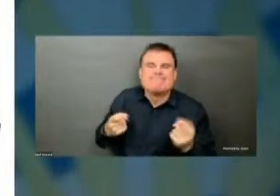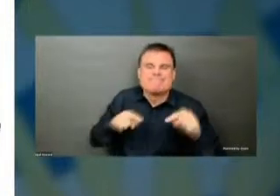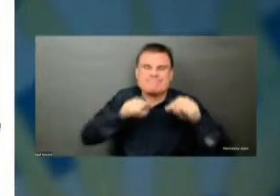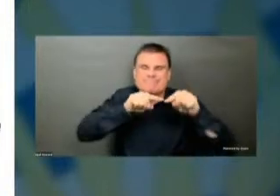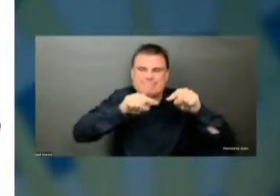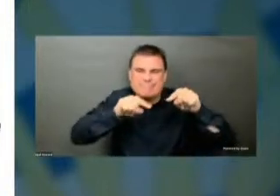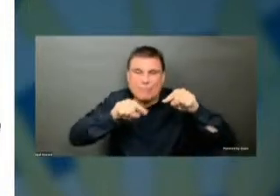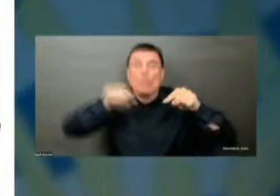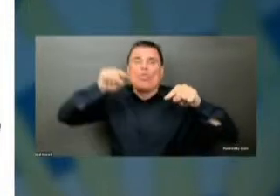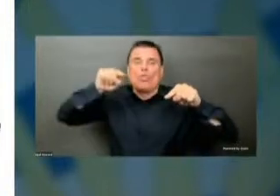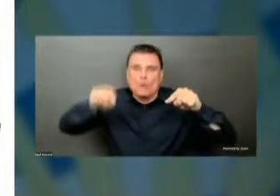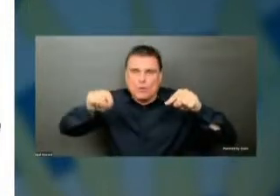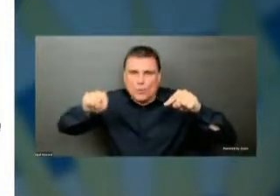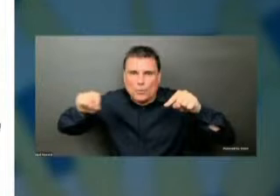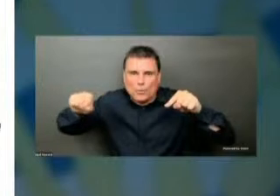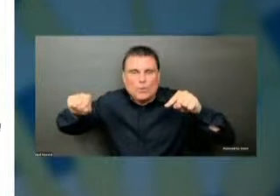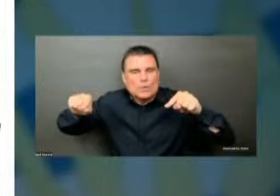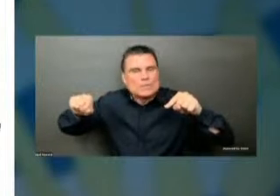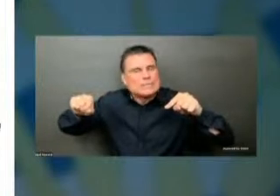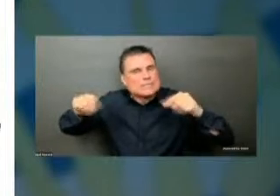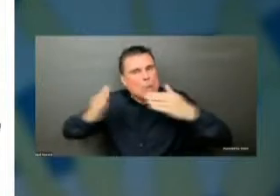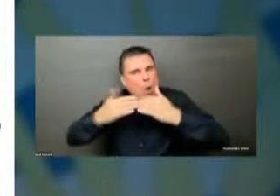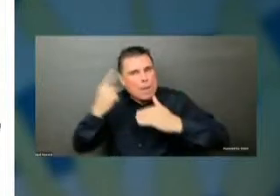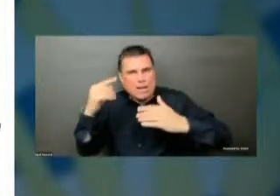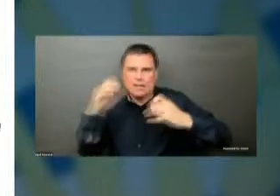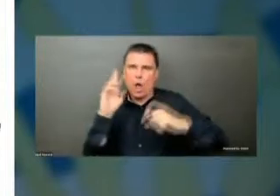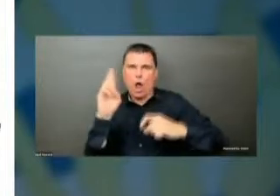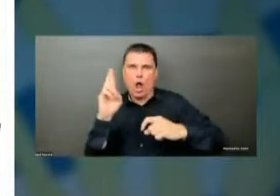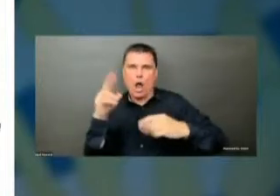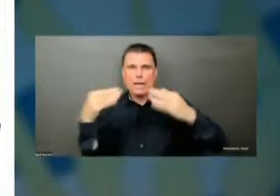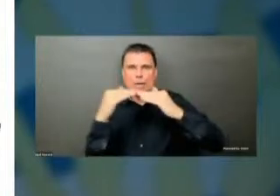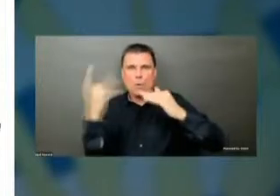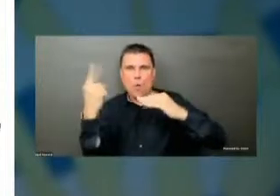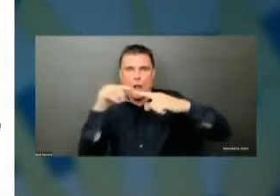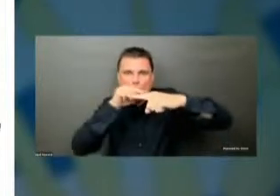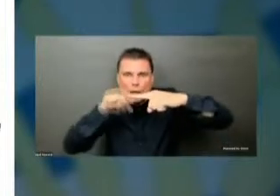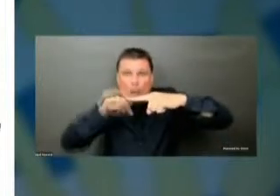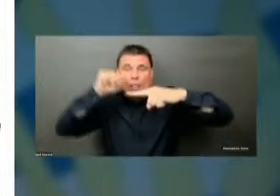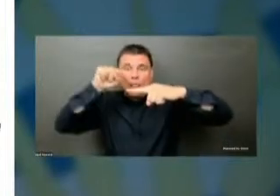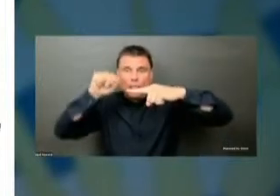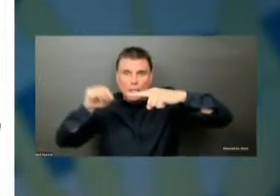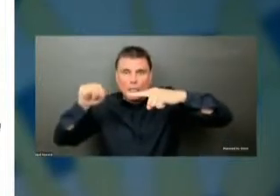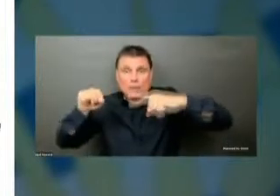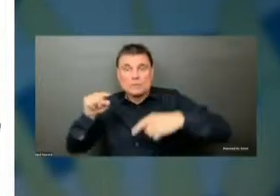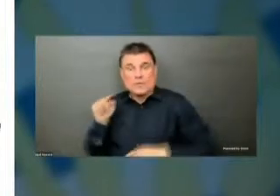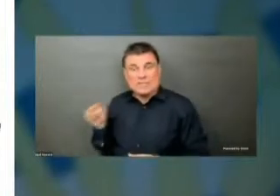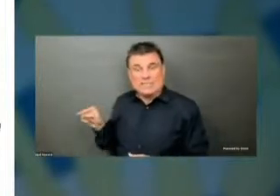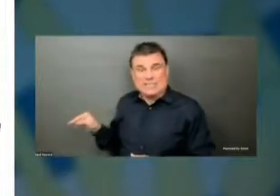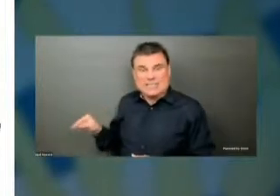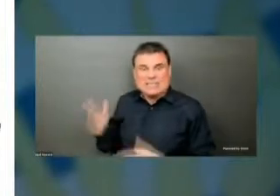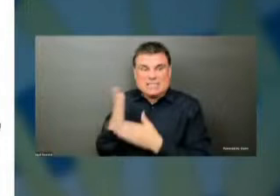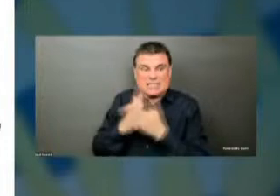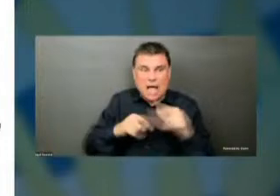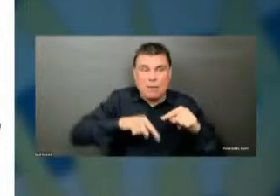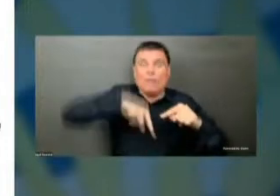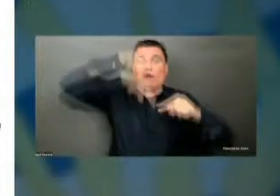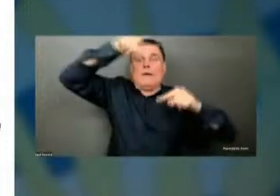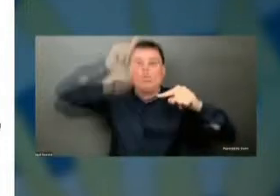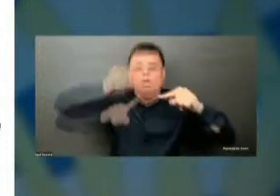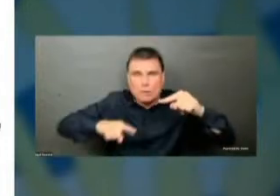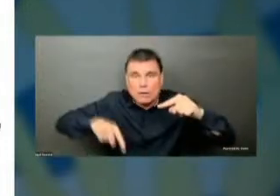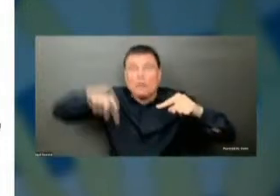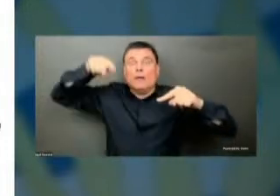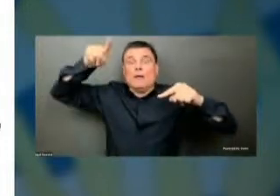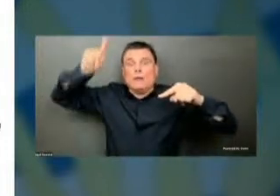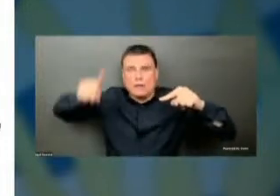where we've seen clusters in a number of communities take off quite rapidly, it seems to be settling down now, and the